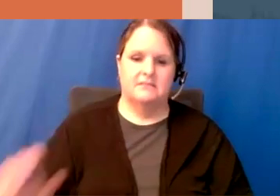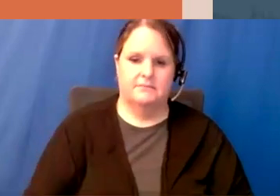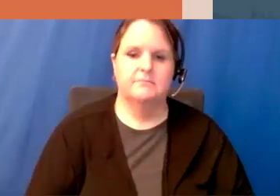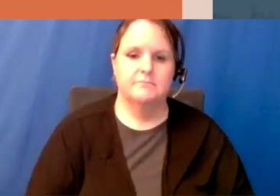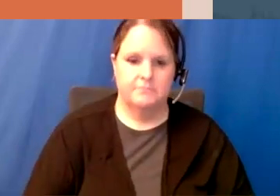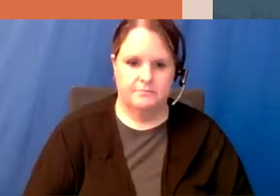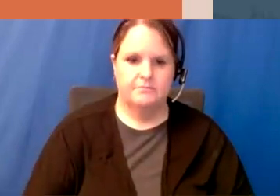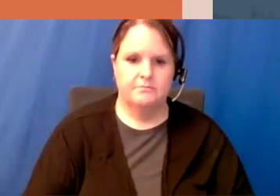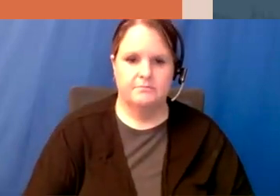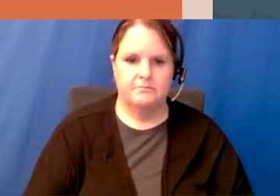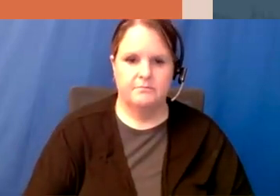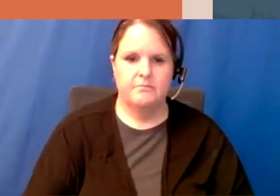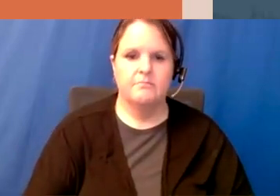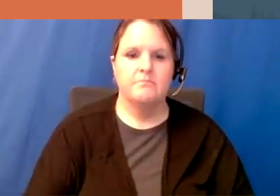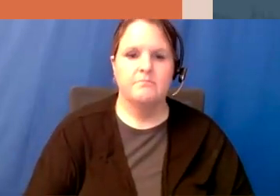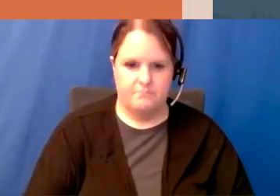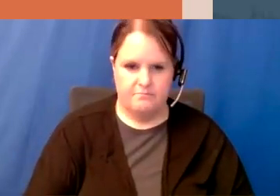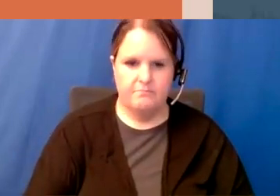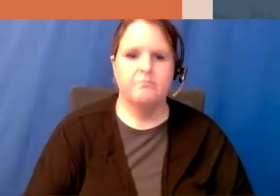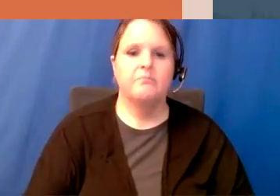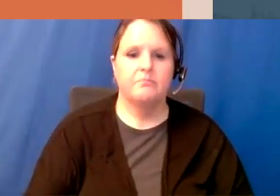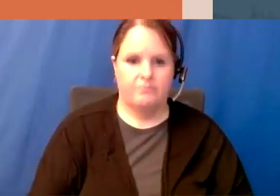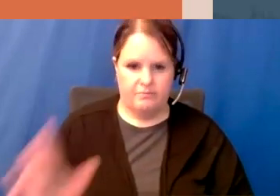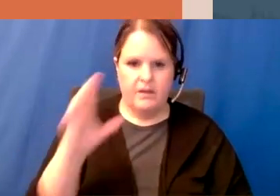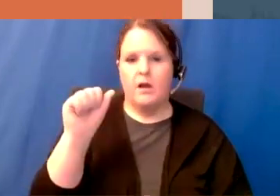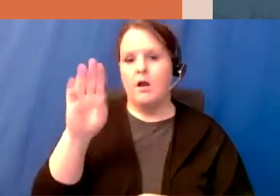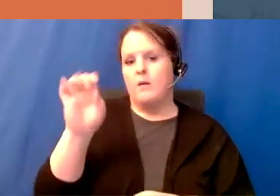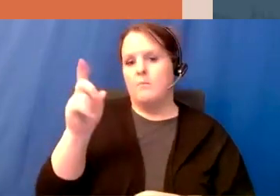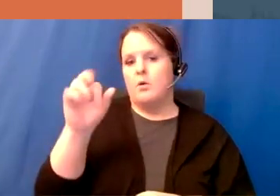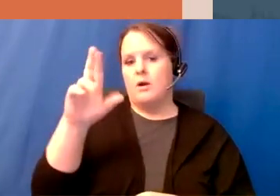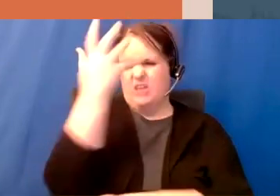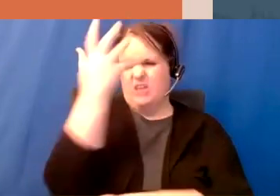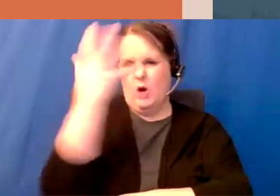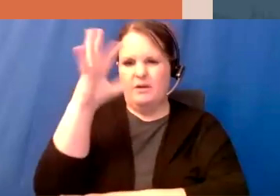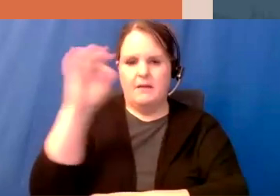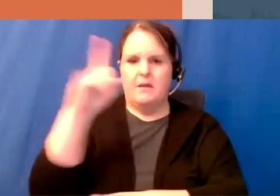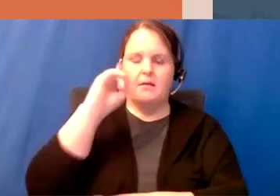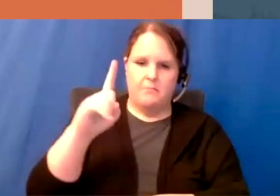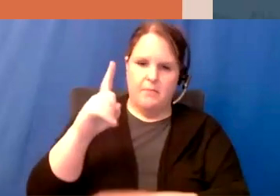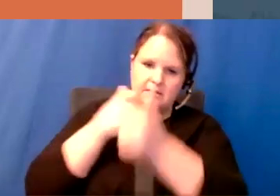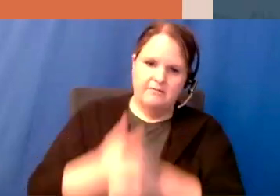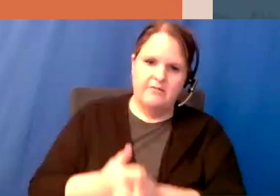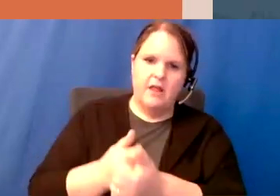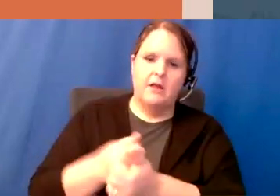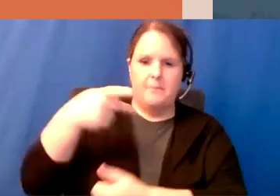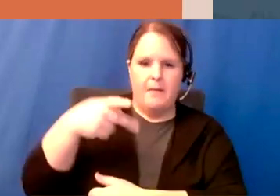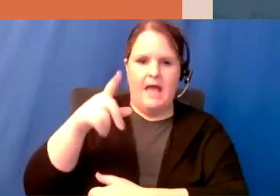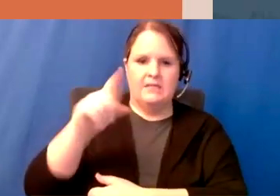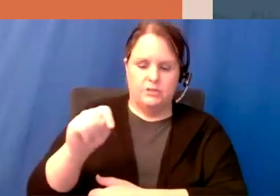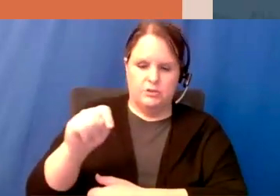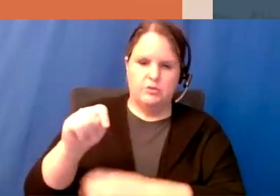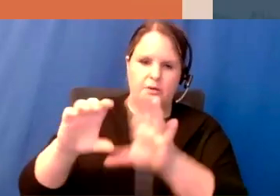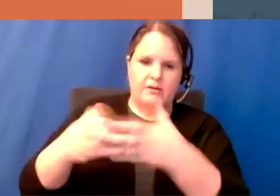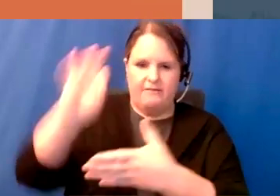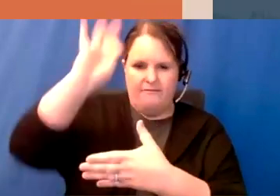that must abide by a pass-through entity's federal award requirements. So remember, subrecipients need to abide